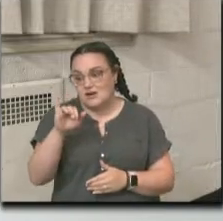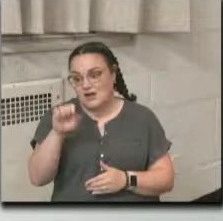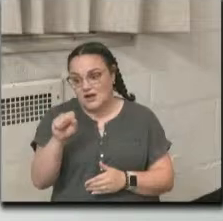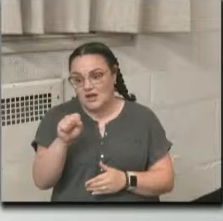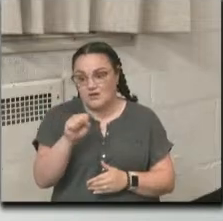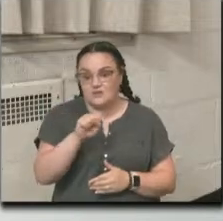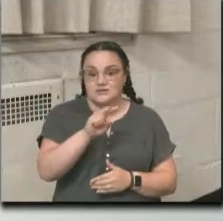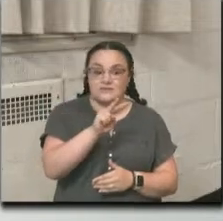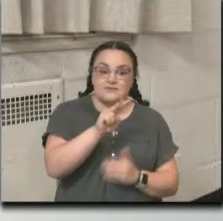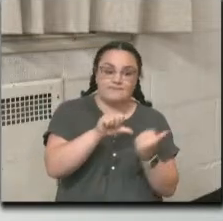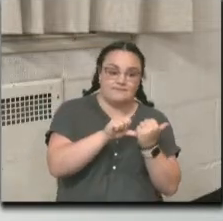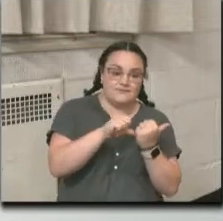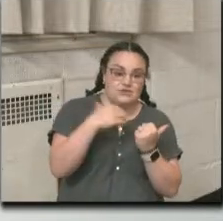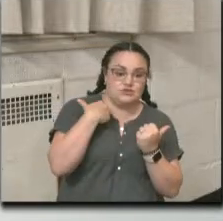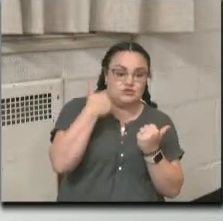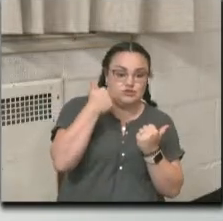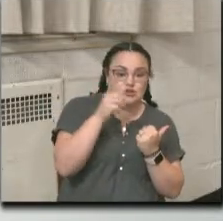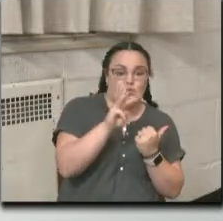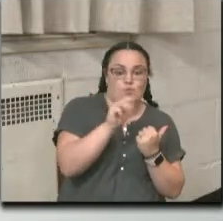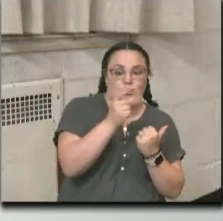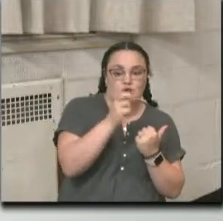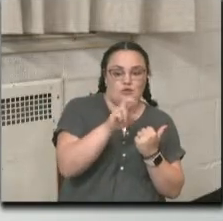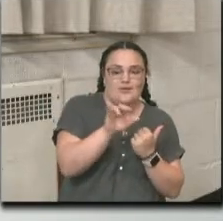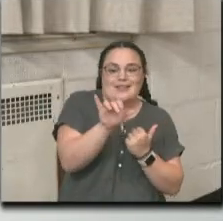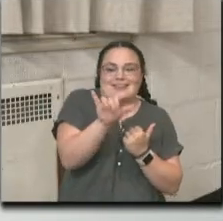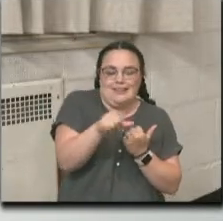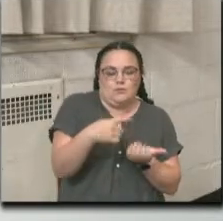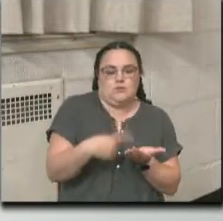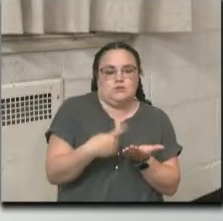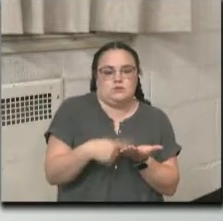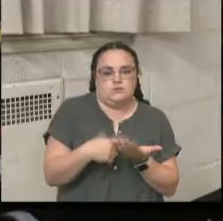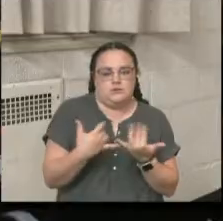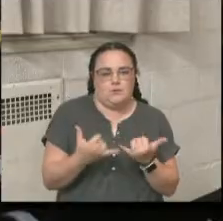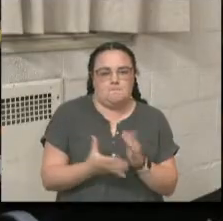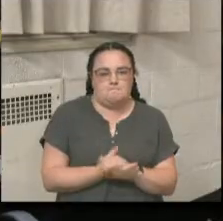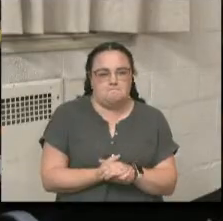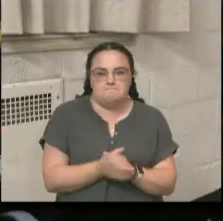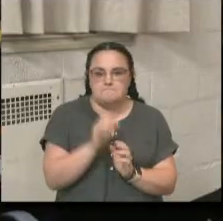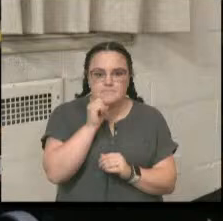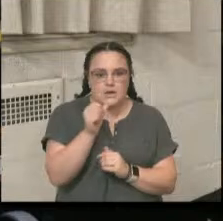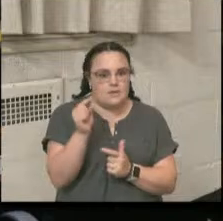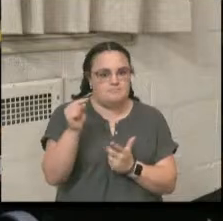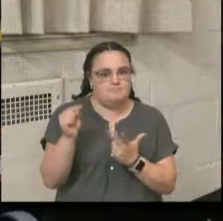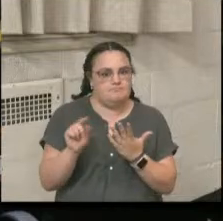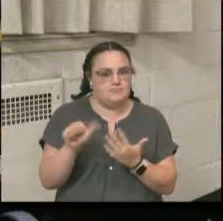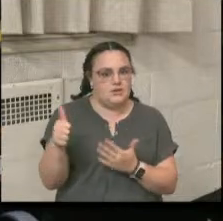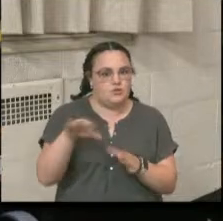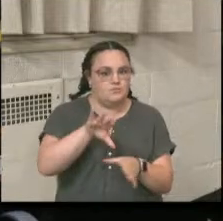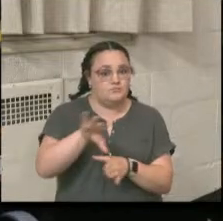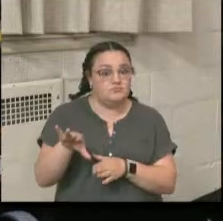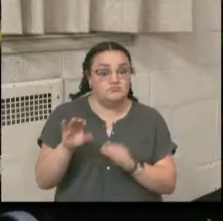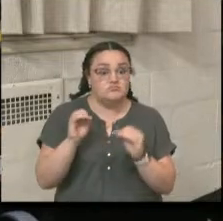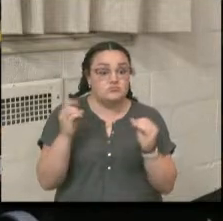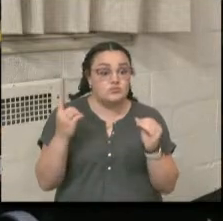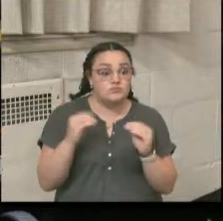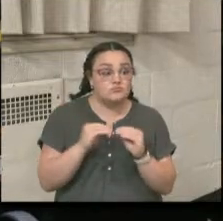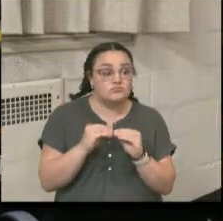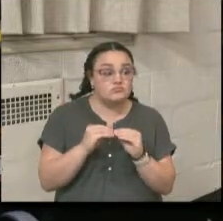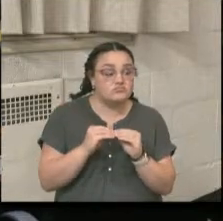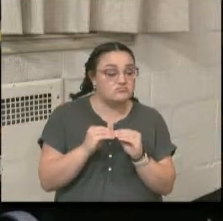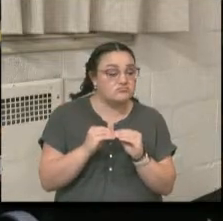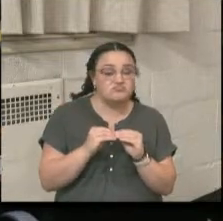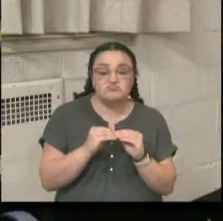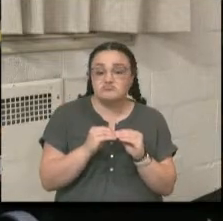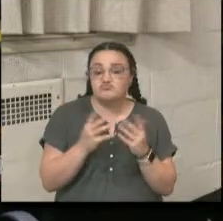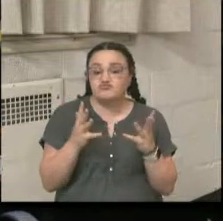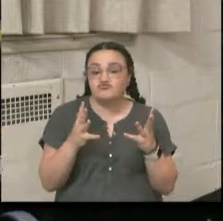Vice Chair Walker. That is the motion that's on the floor now. So, I don't see any more questions.